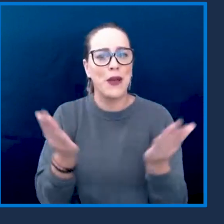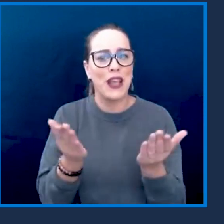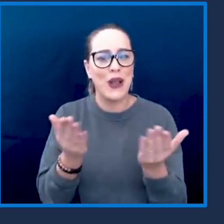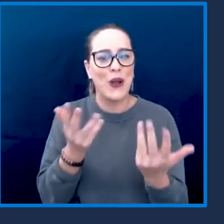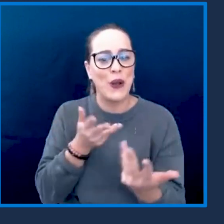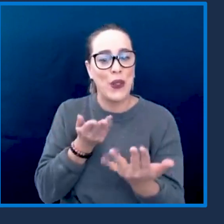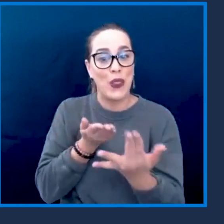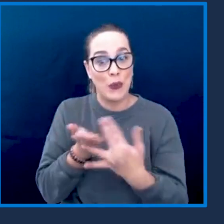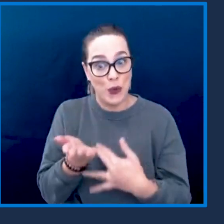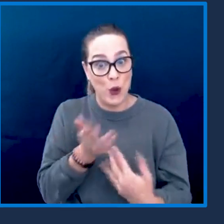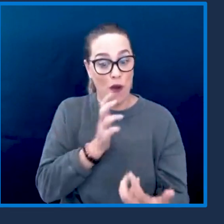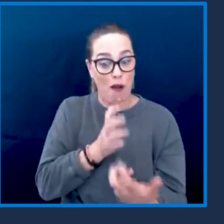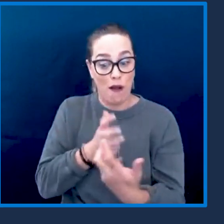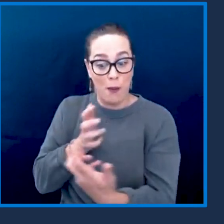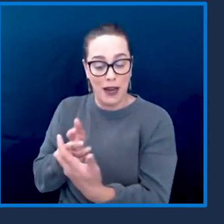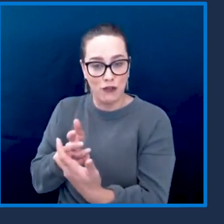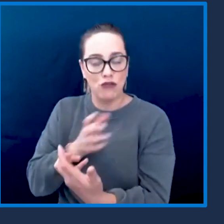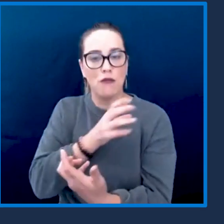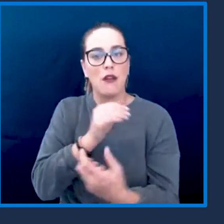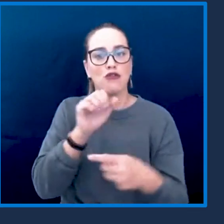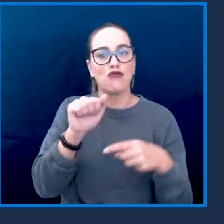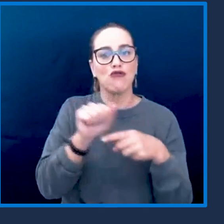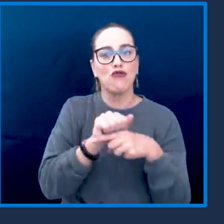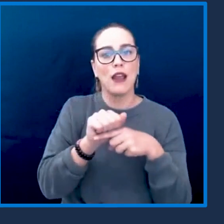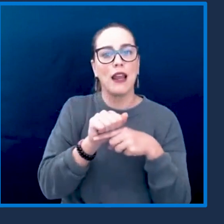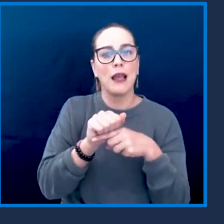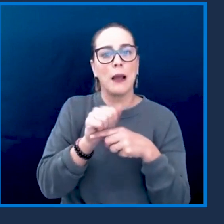training materials.